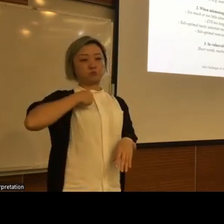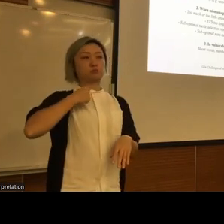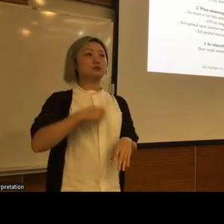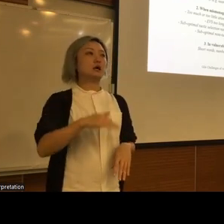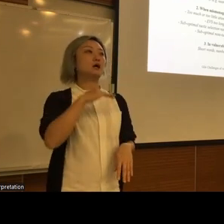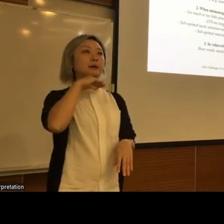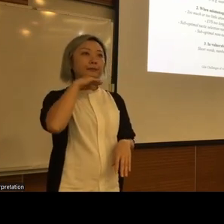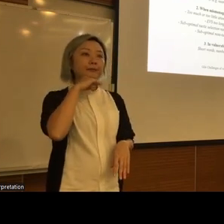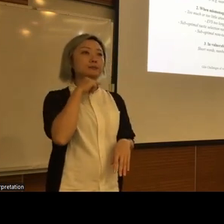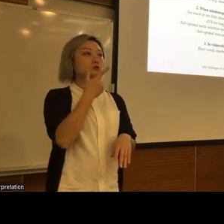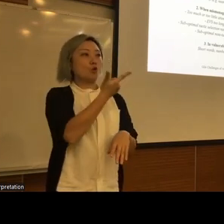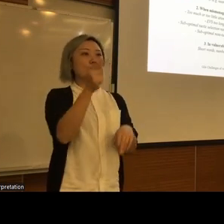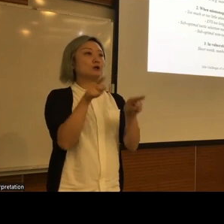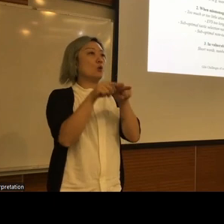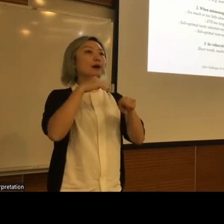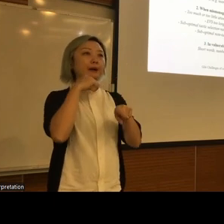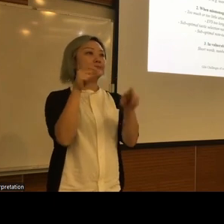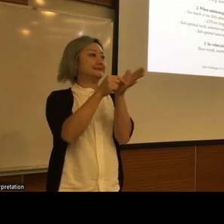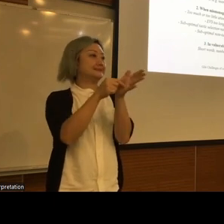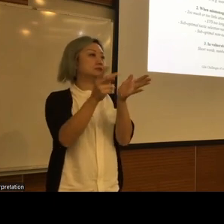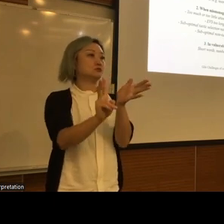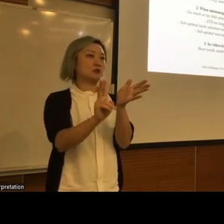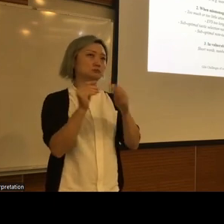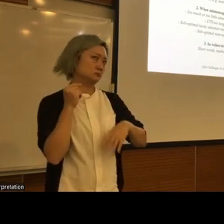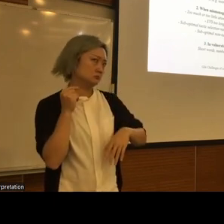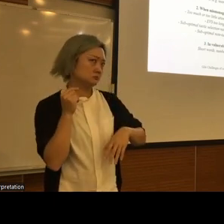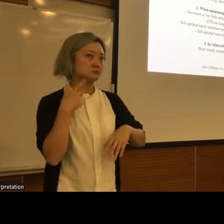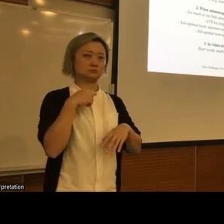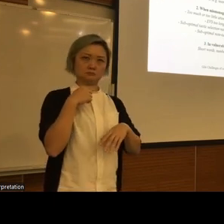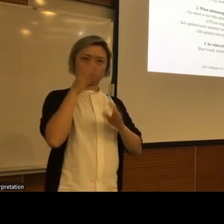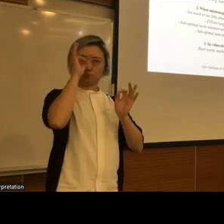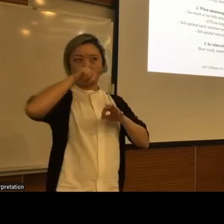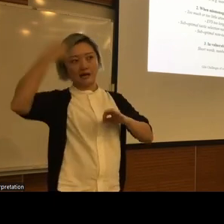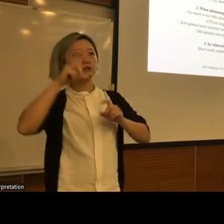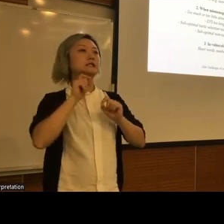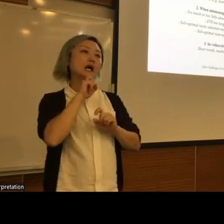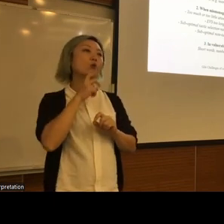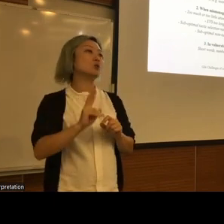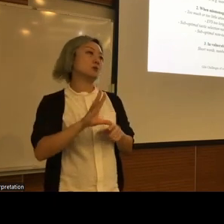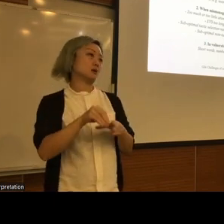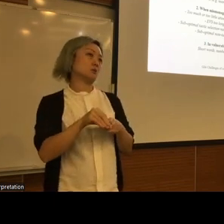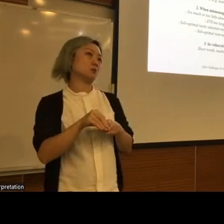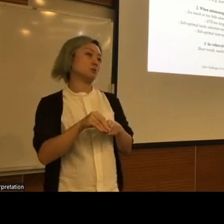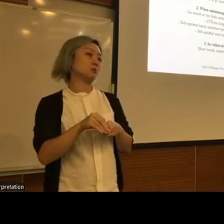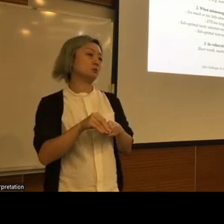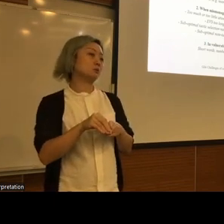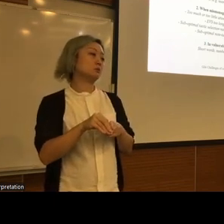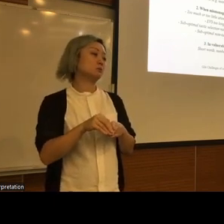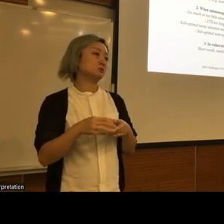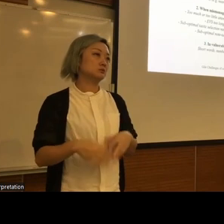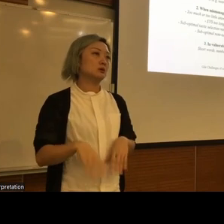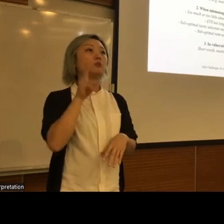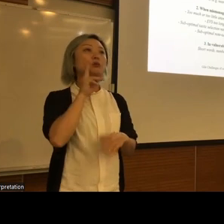many homophones in Japanese. These are just a few examples. So when interpreters talk about